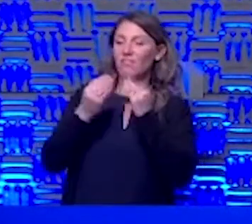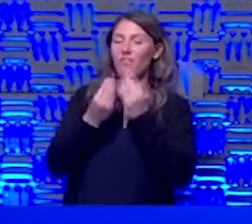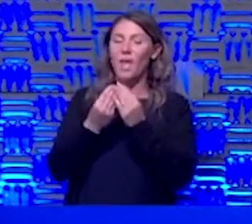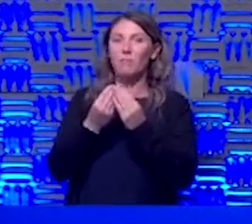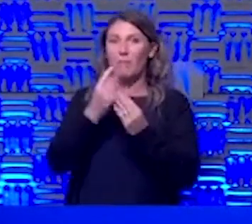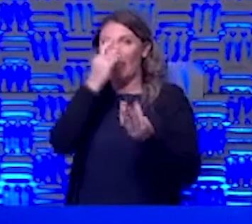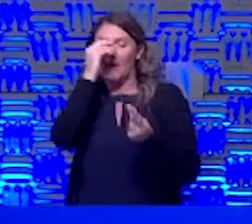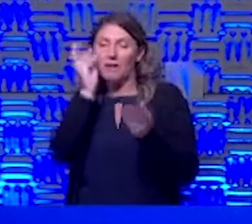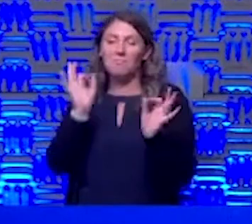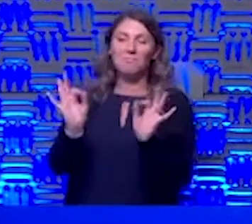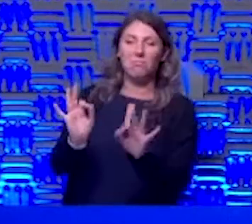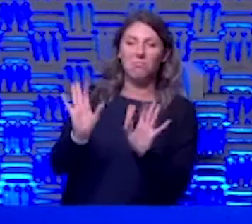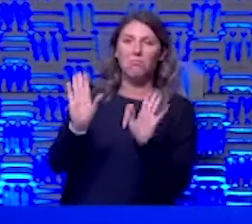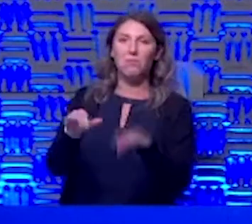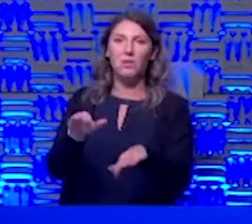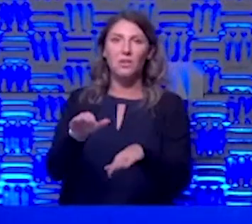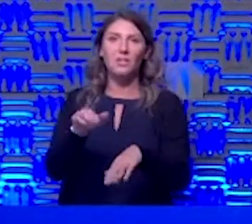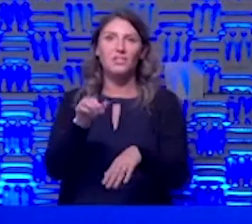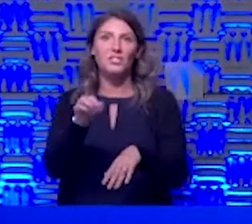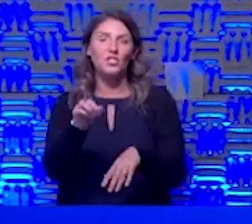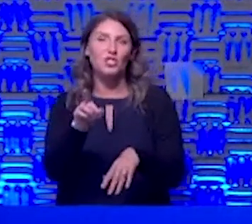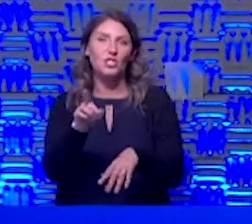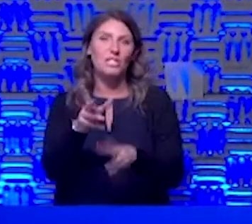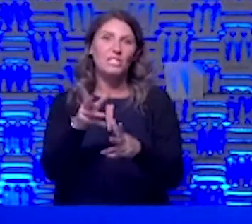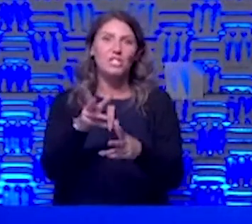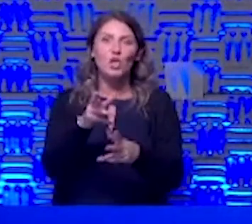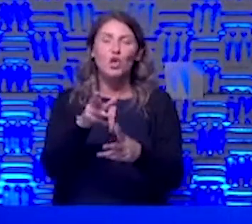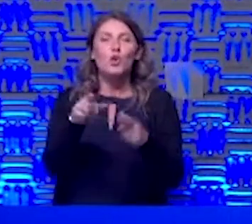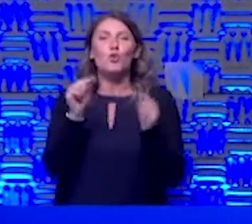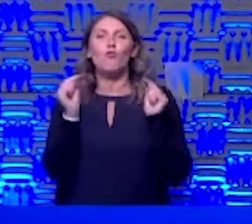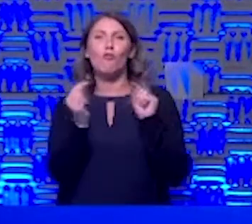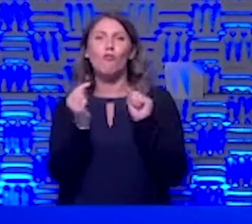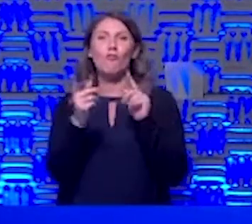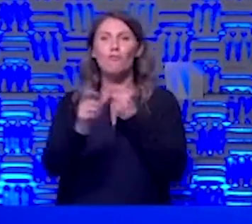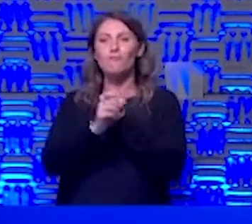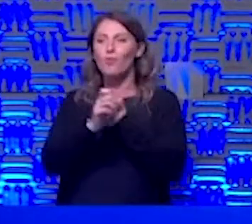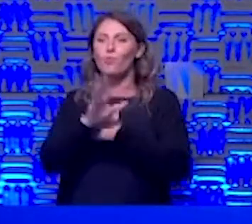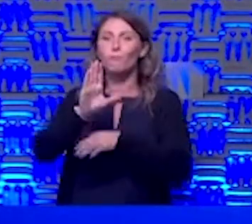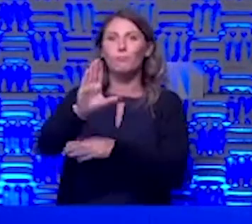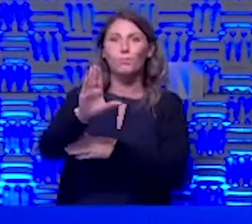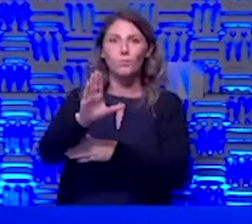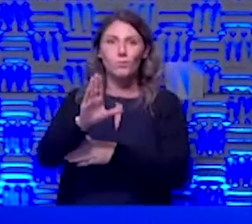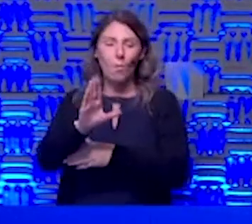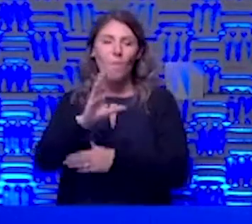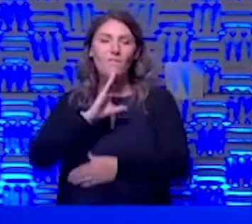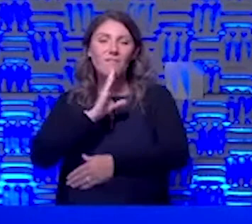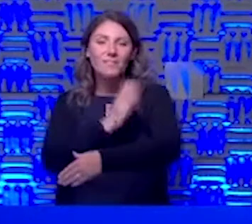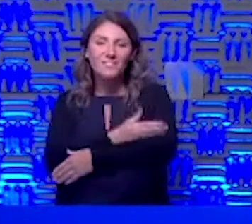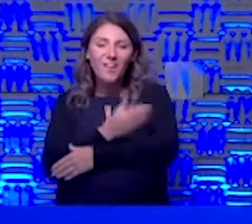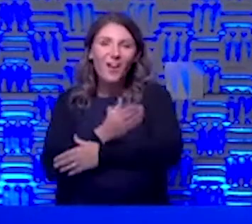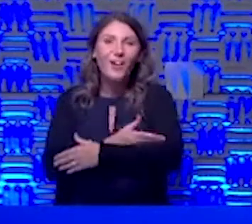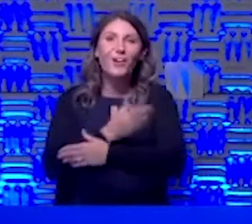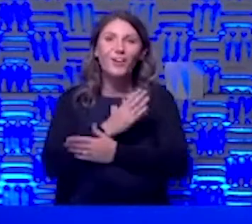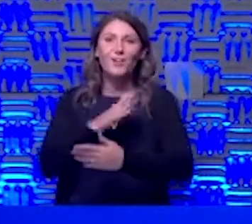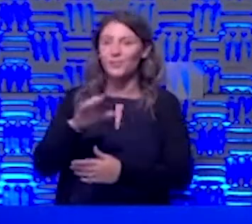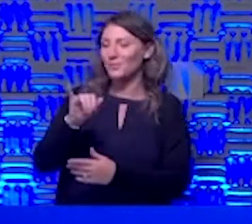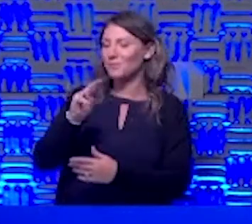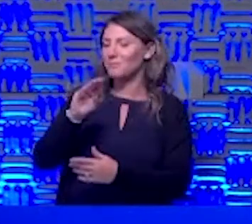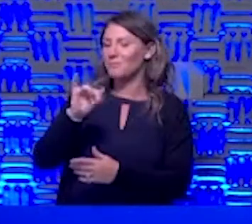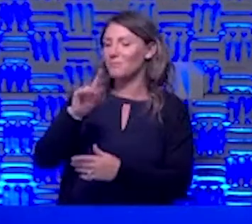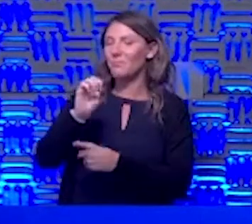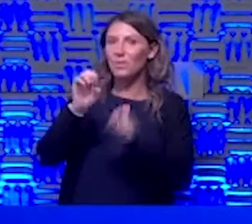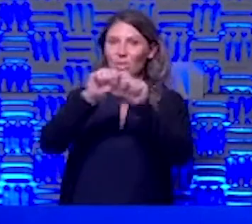deal. Some family members think that she's even harming her daughter's immune system by not exposing her to germs. How true is that? Could she be harming her